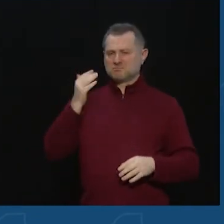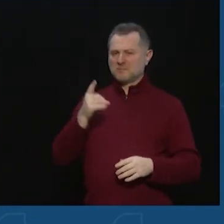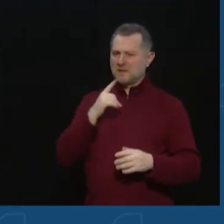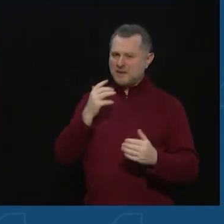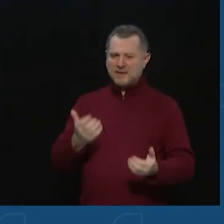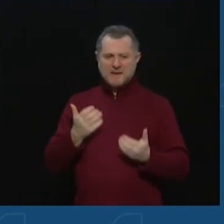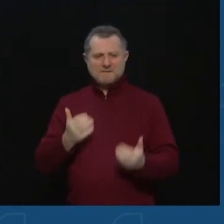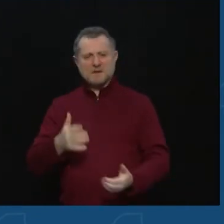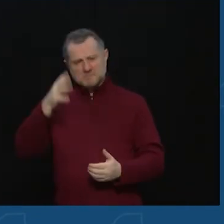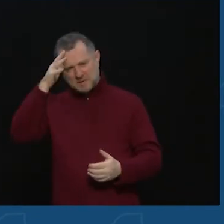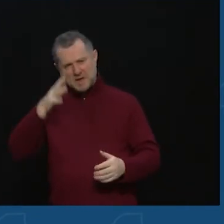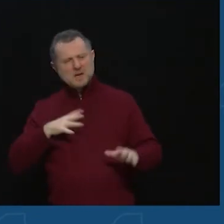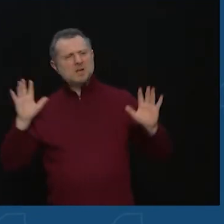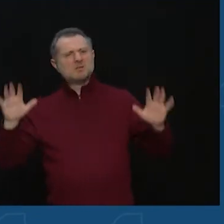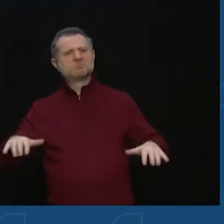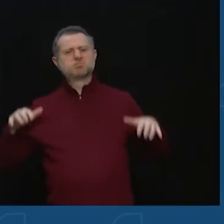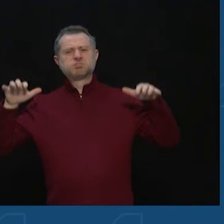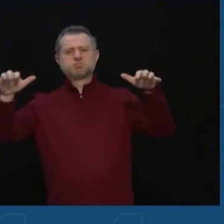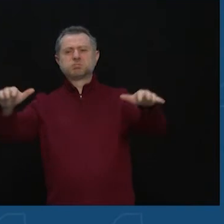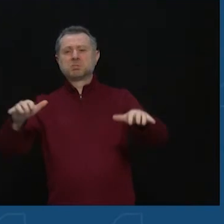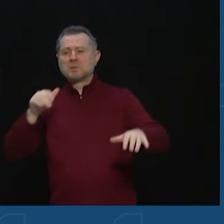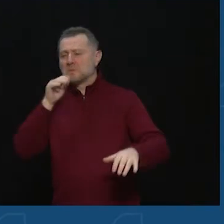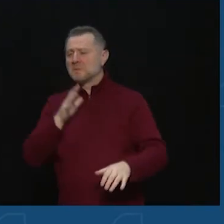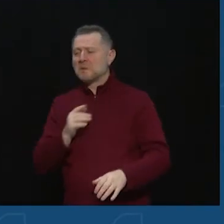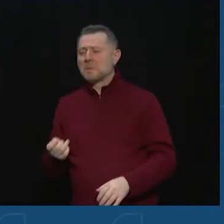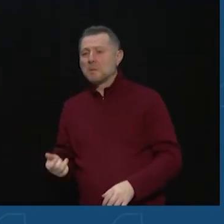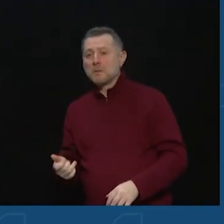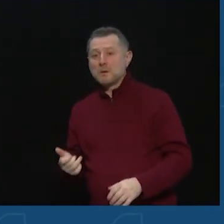existence. But we're up for it, ladies.